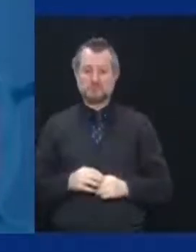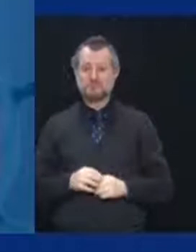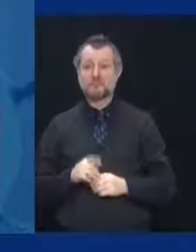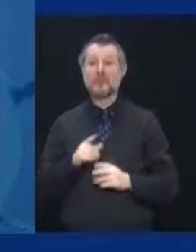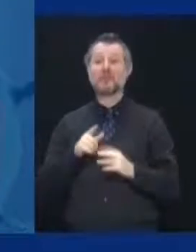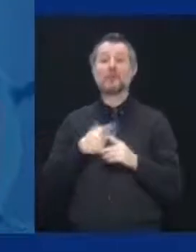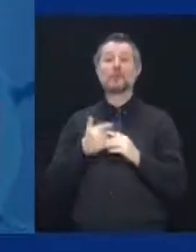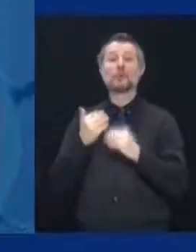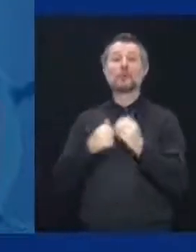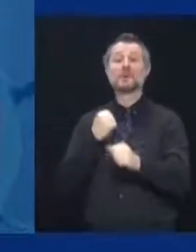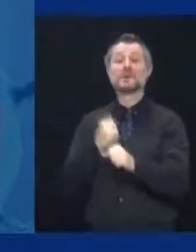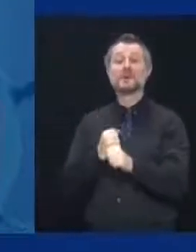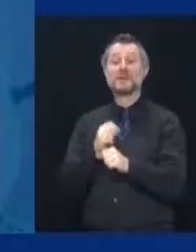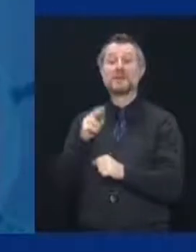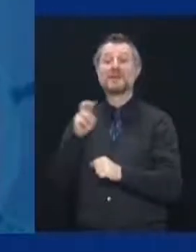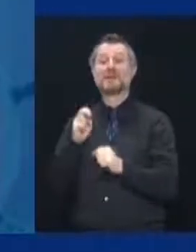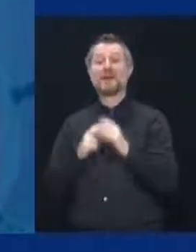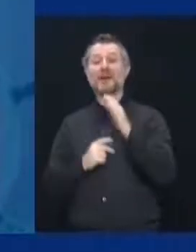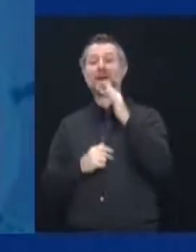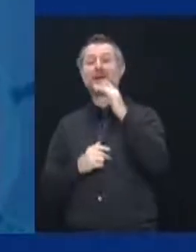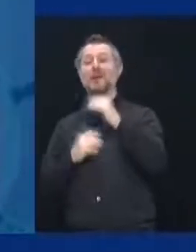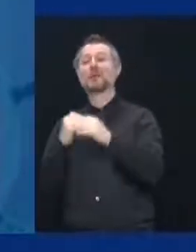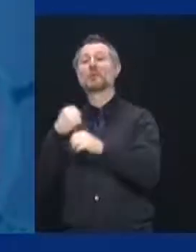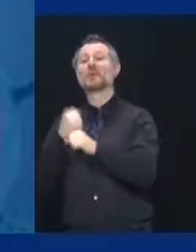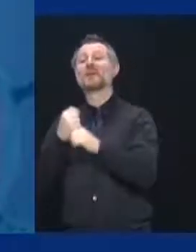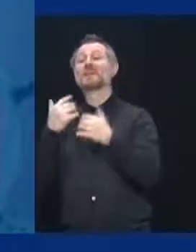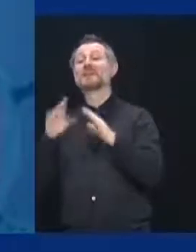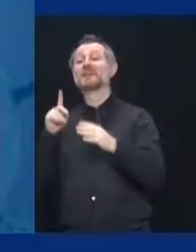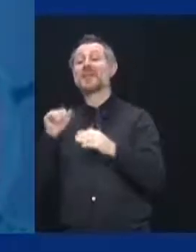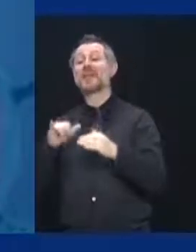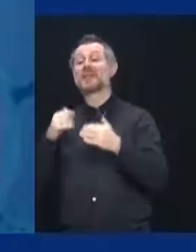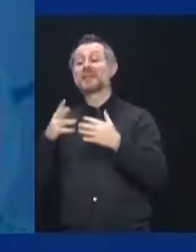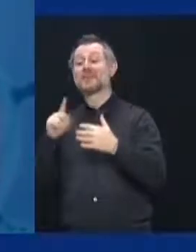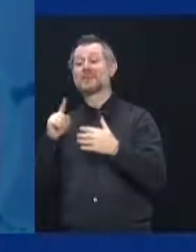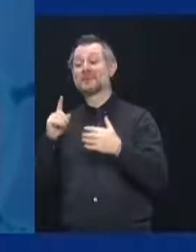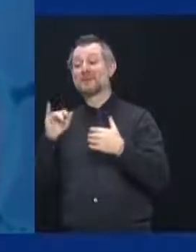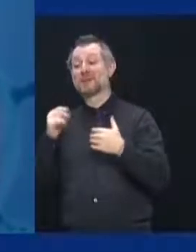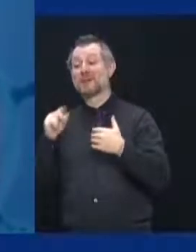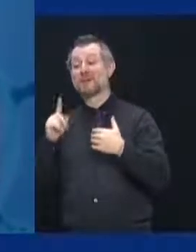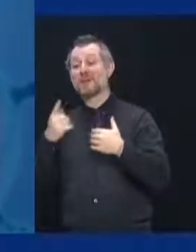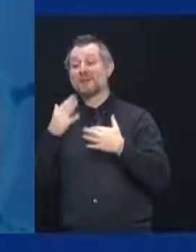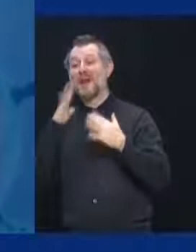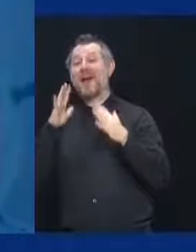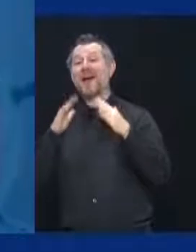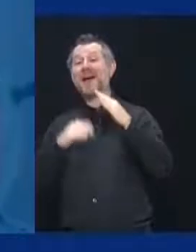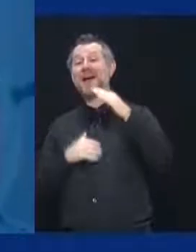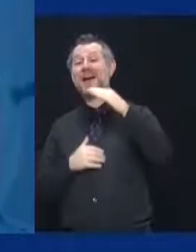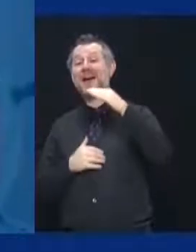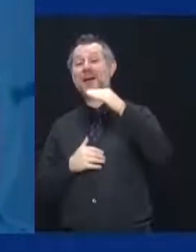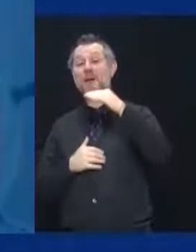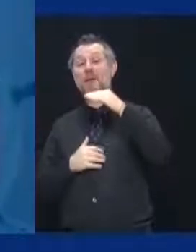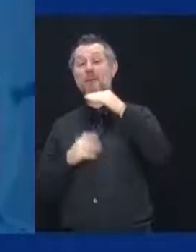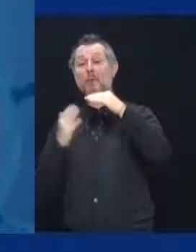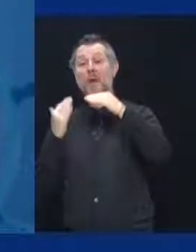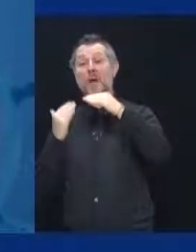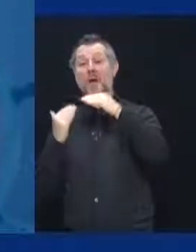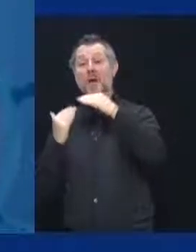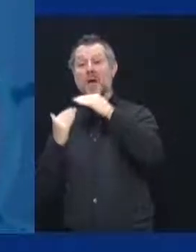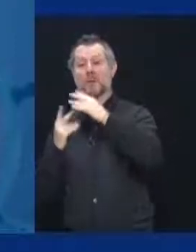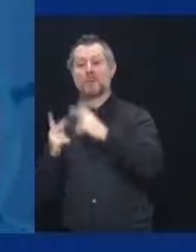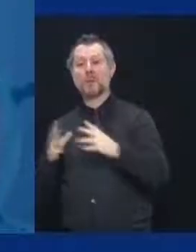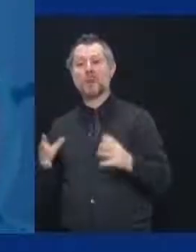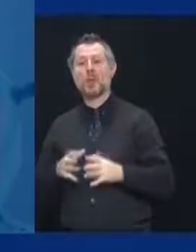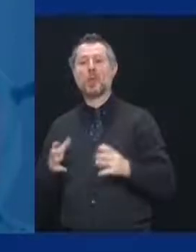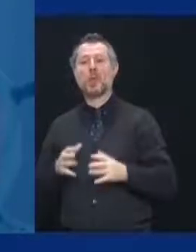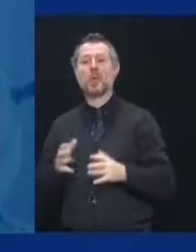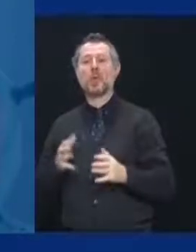Eve, New Year's Day, and then it started to flatten. Why? Because the increase in the social